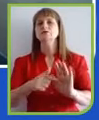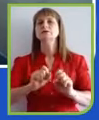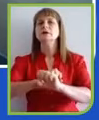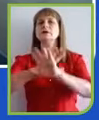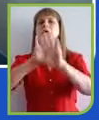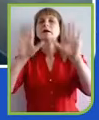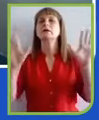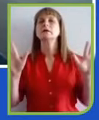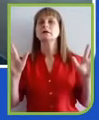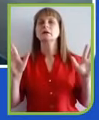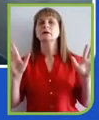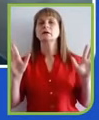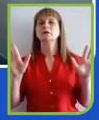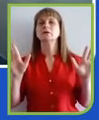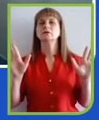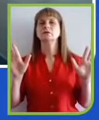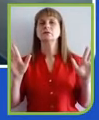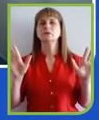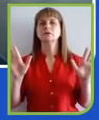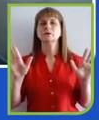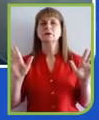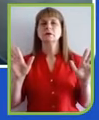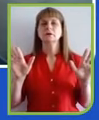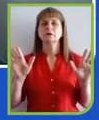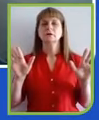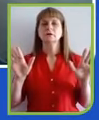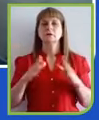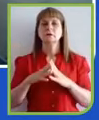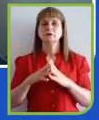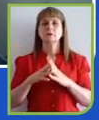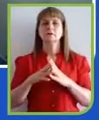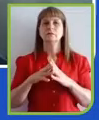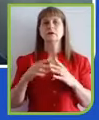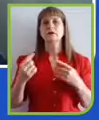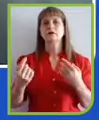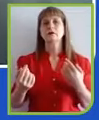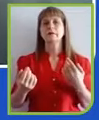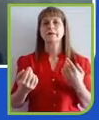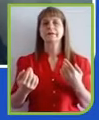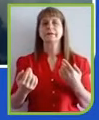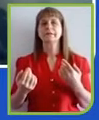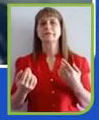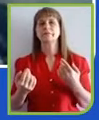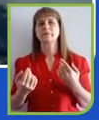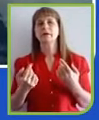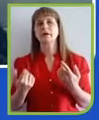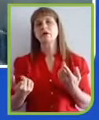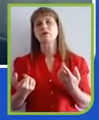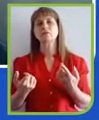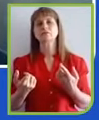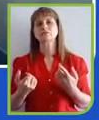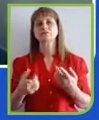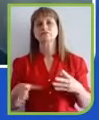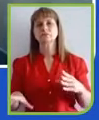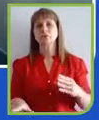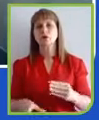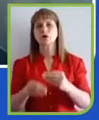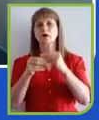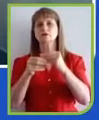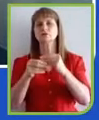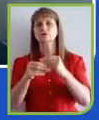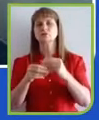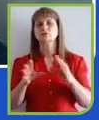I will present here today is a overview, a panoramic,